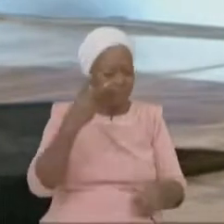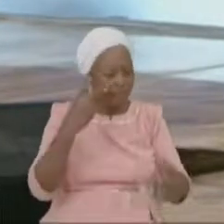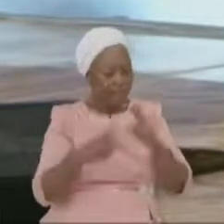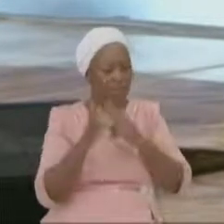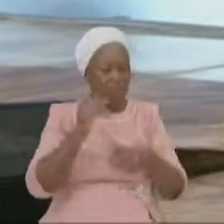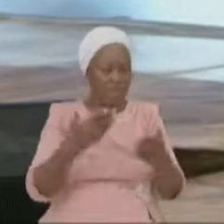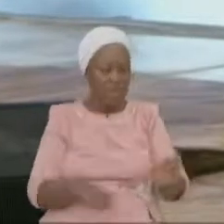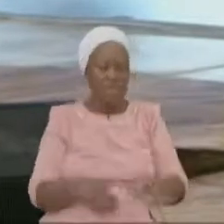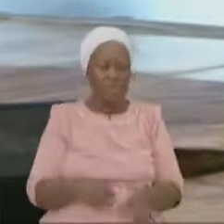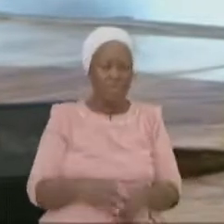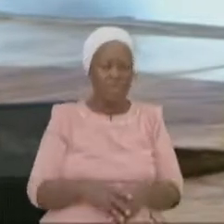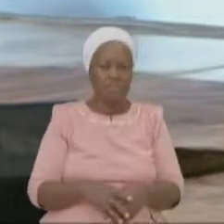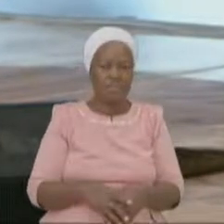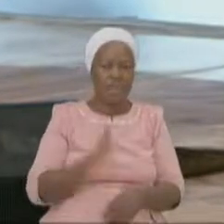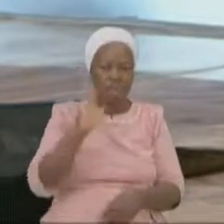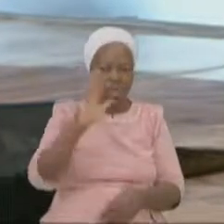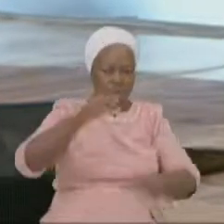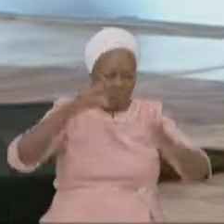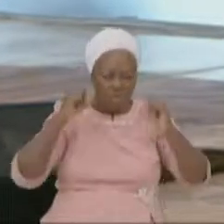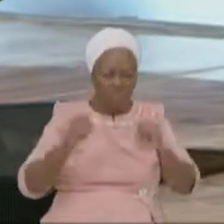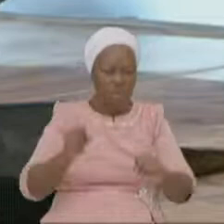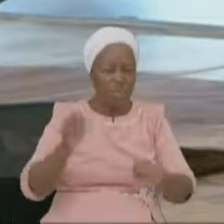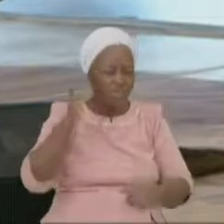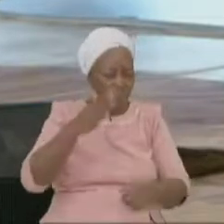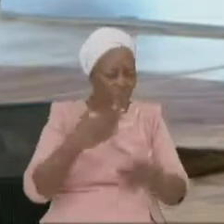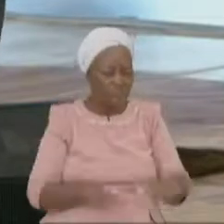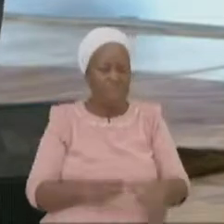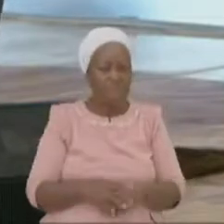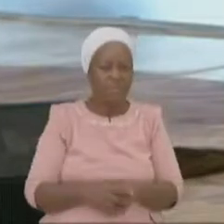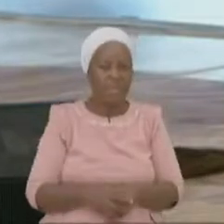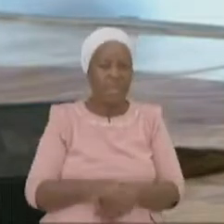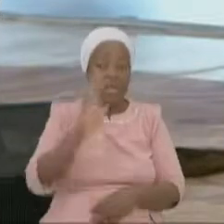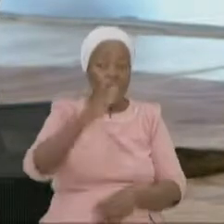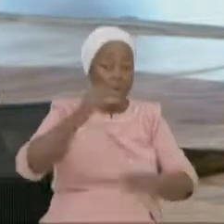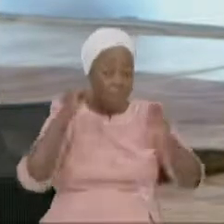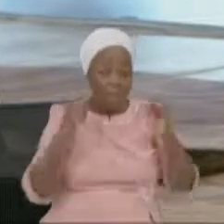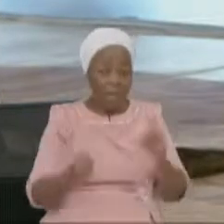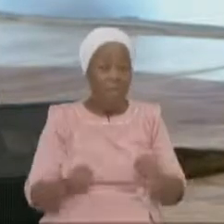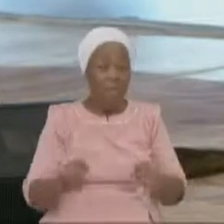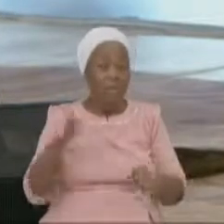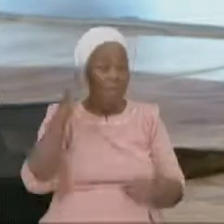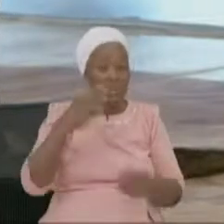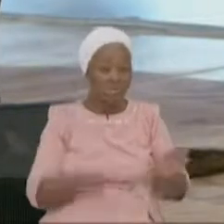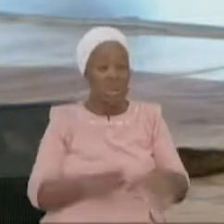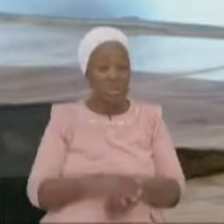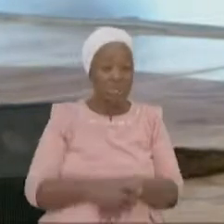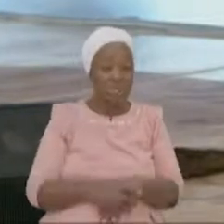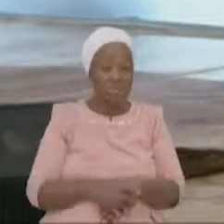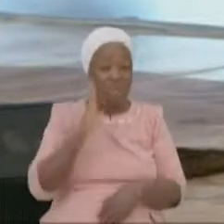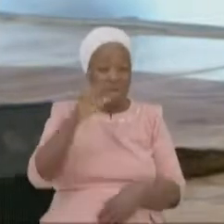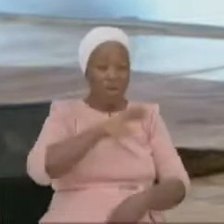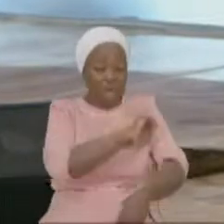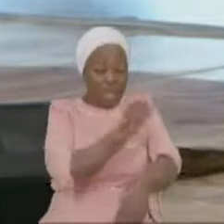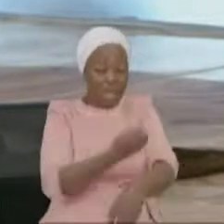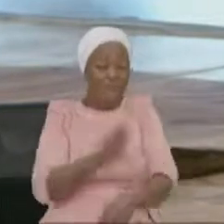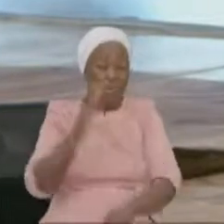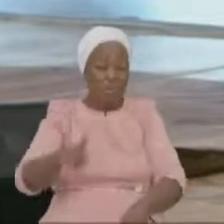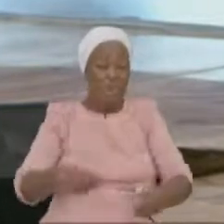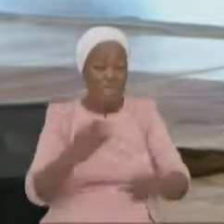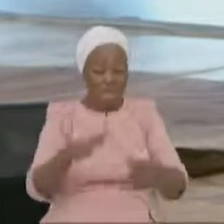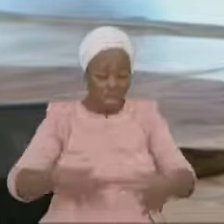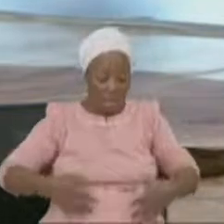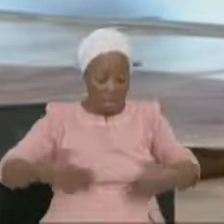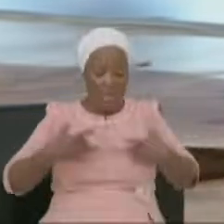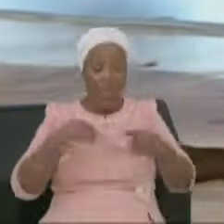die. Your strength will die. Your power will die. The life in you and